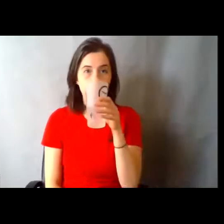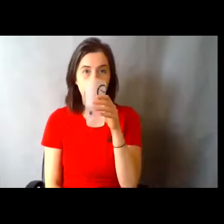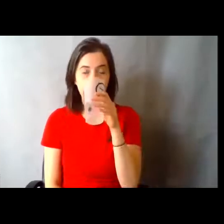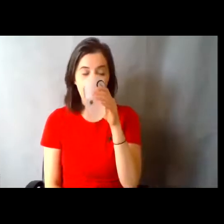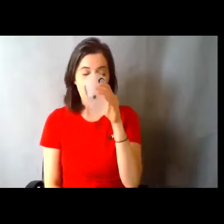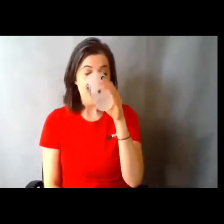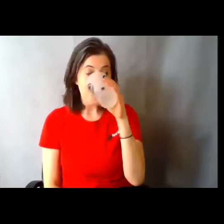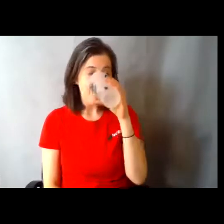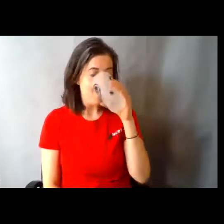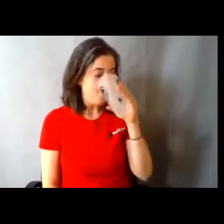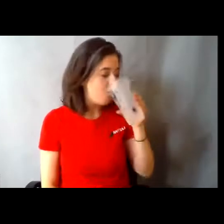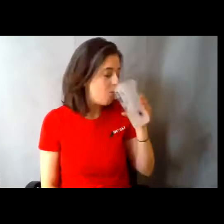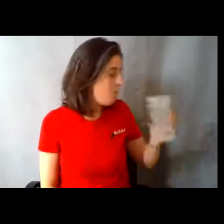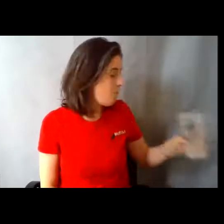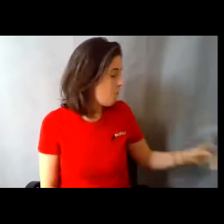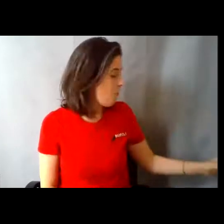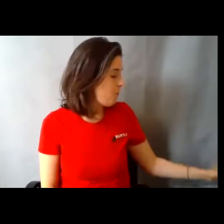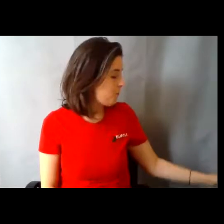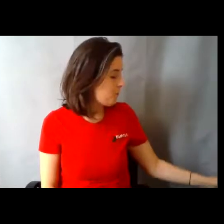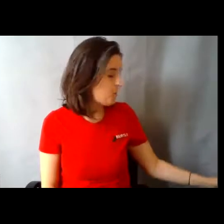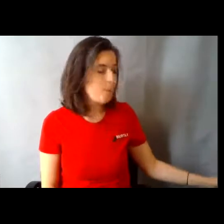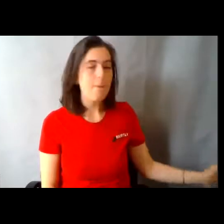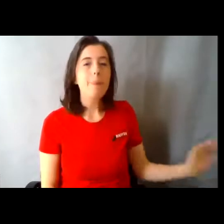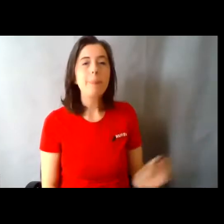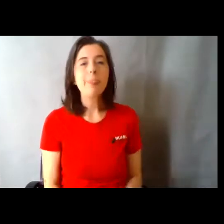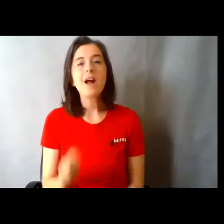Hello, everyone. We'll be starting in 2 minutes. Thank you.